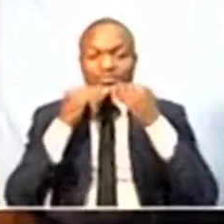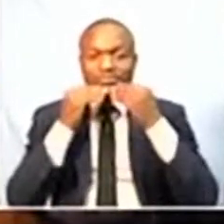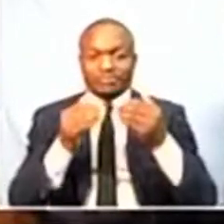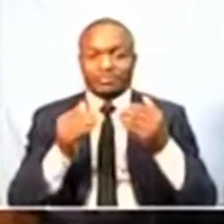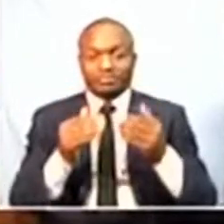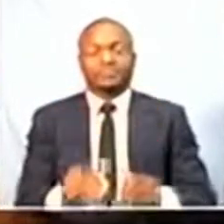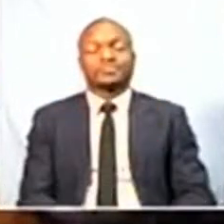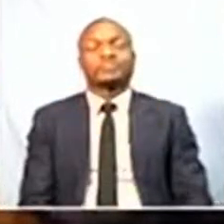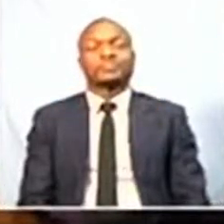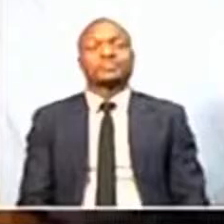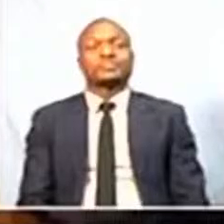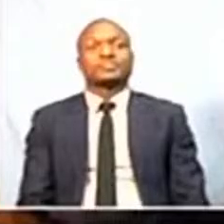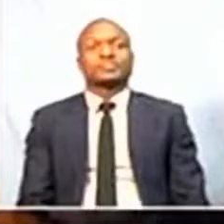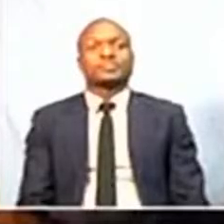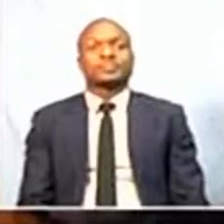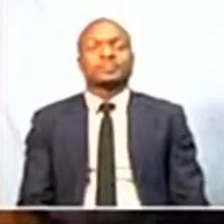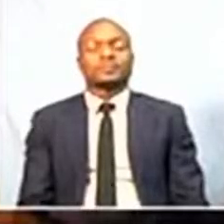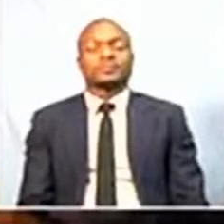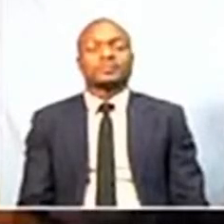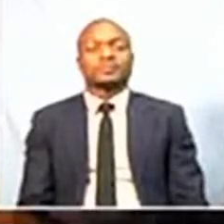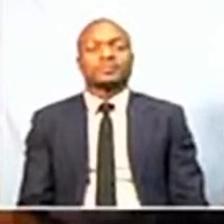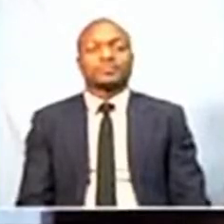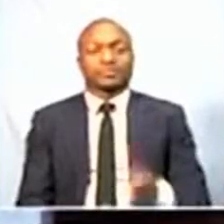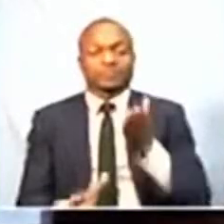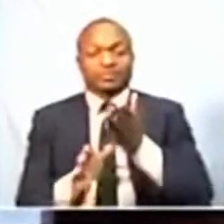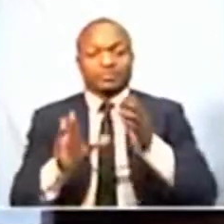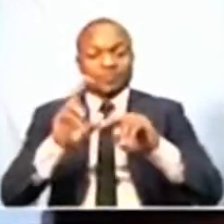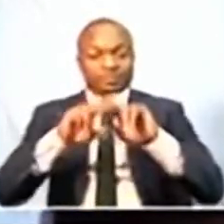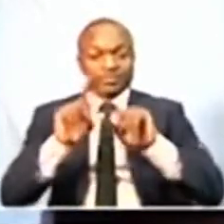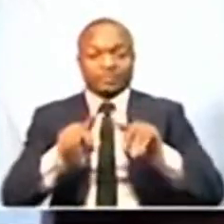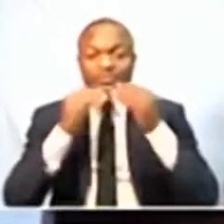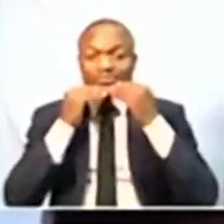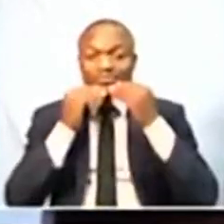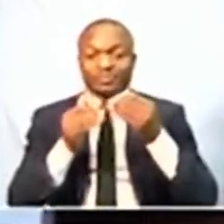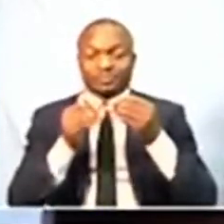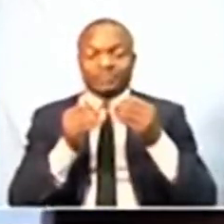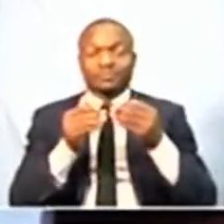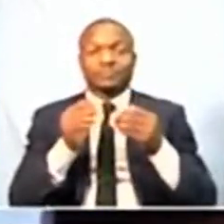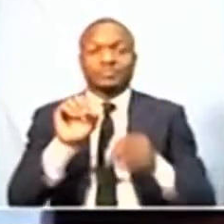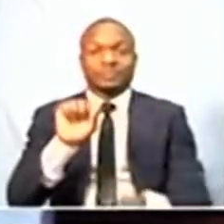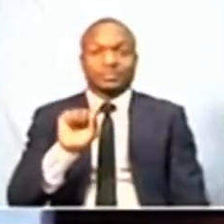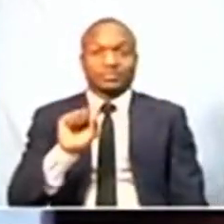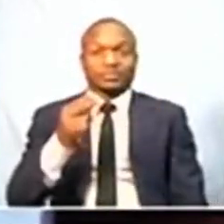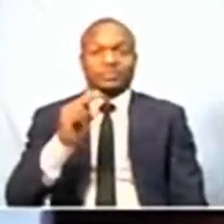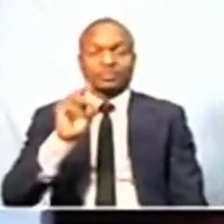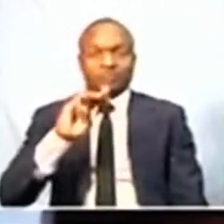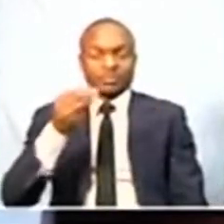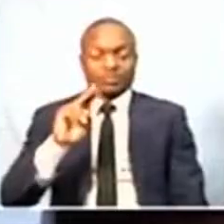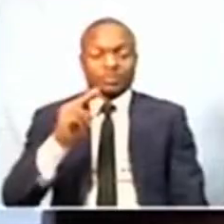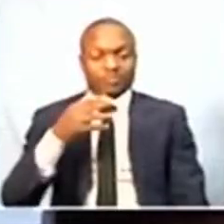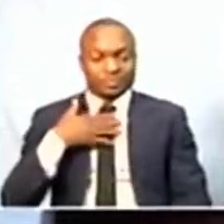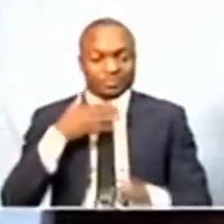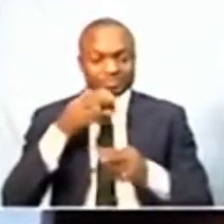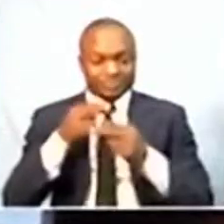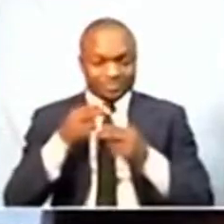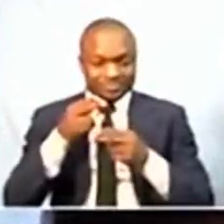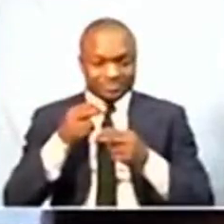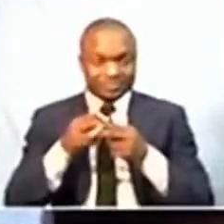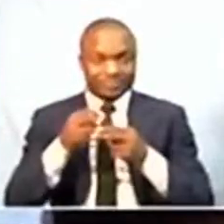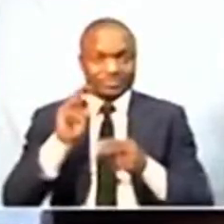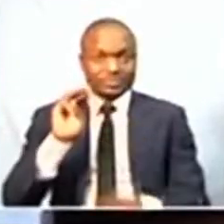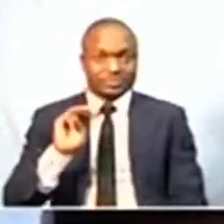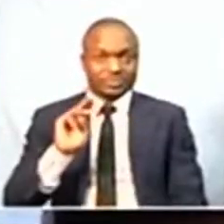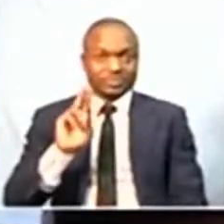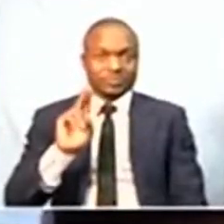much. Thank you very much, Vice Chair. SIWANG'ANDU, my name is Mulunda Darius, Member